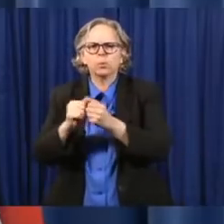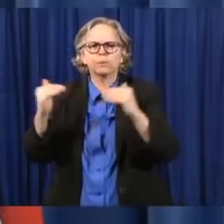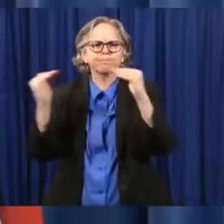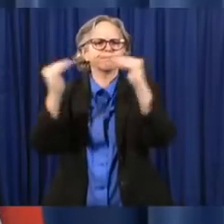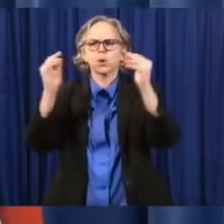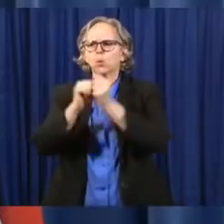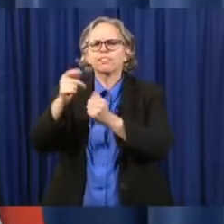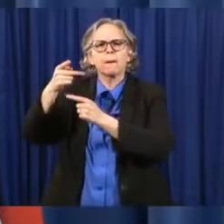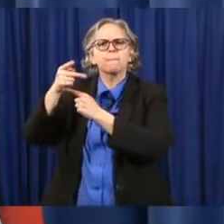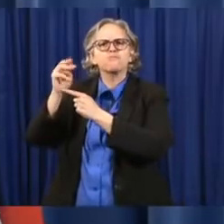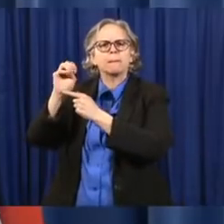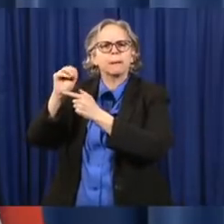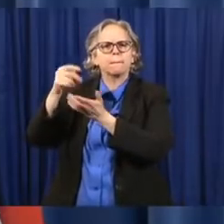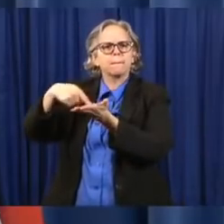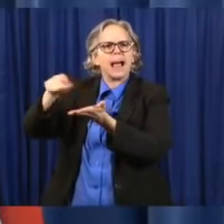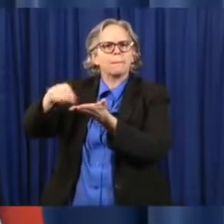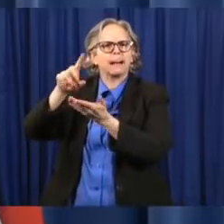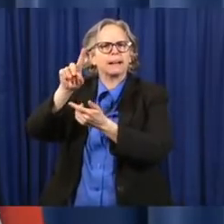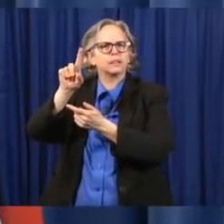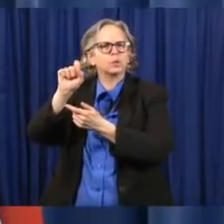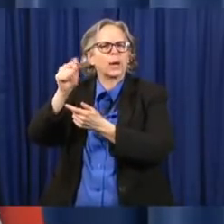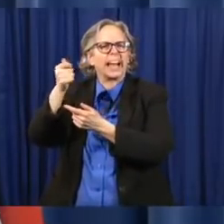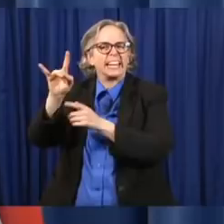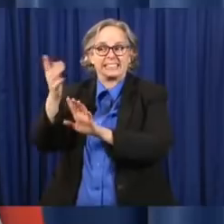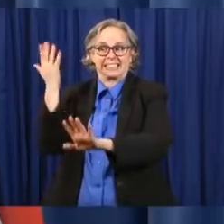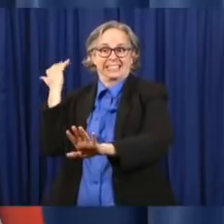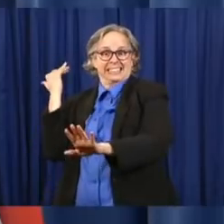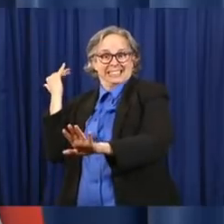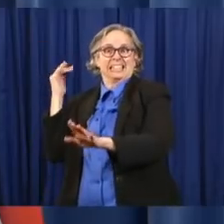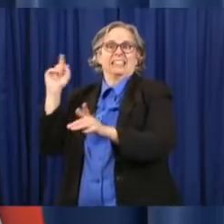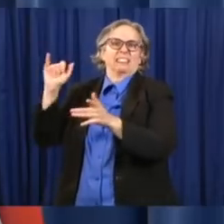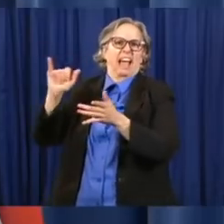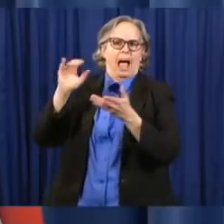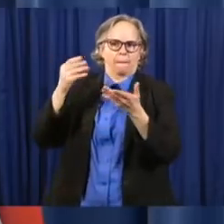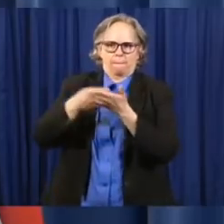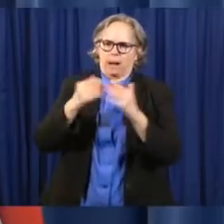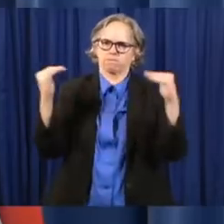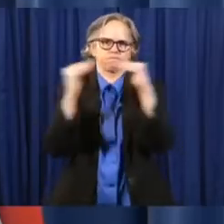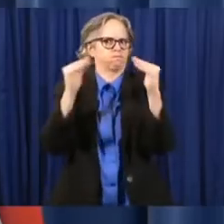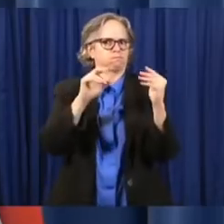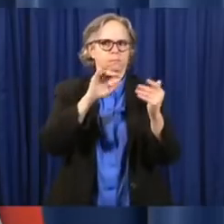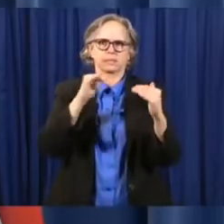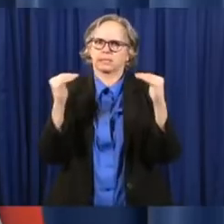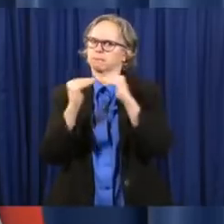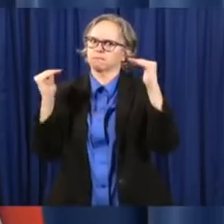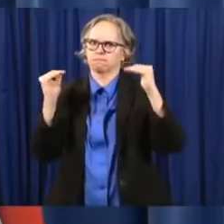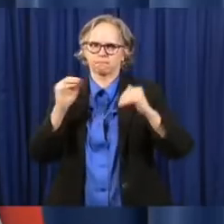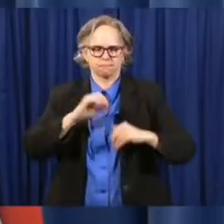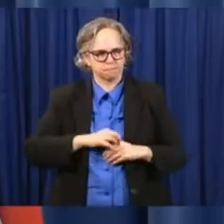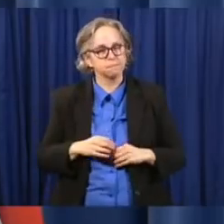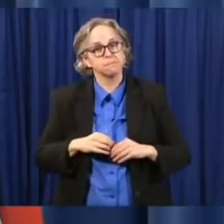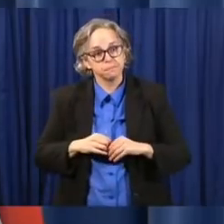returns, declining injury claims, and other cost-saving measures. Approximately $1.4 billion will go to private employers, and